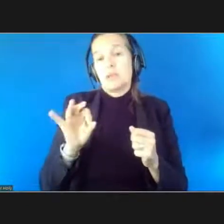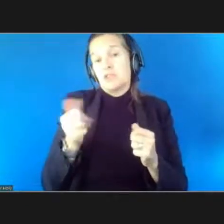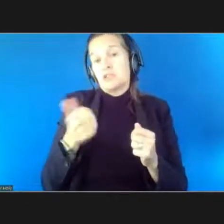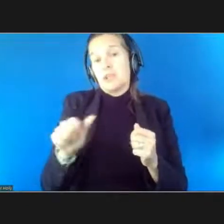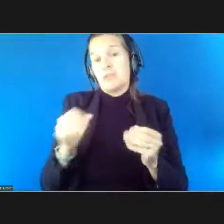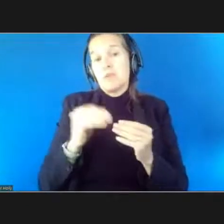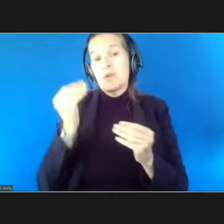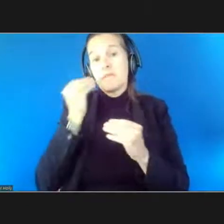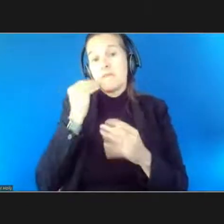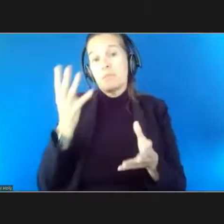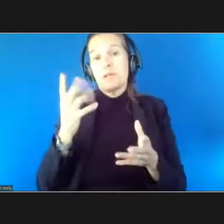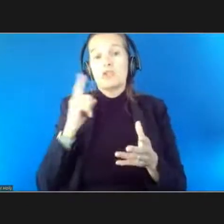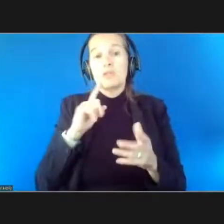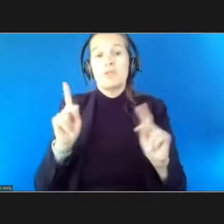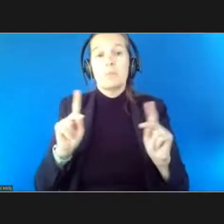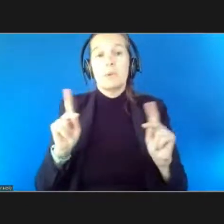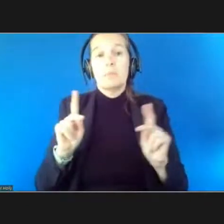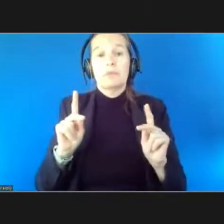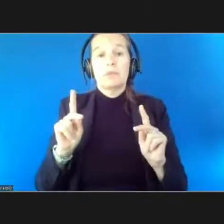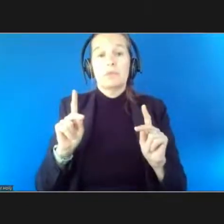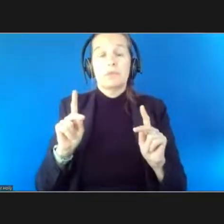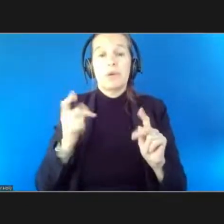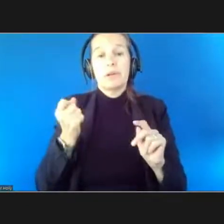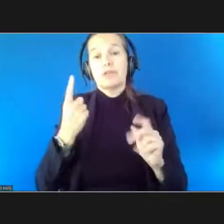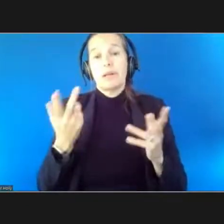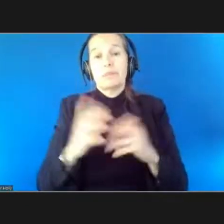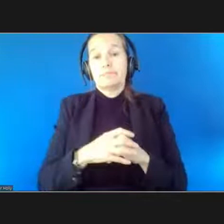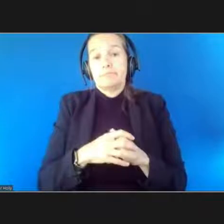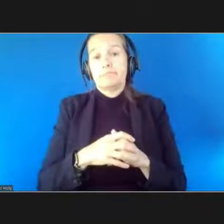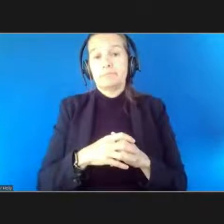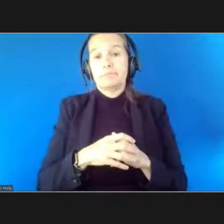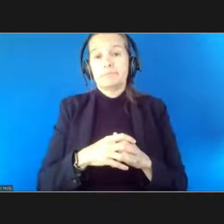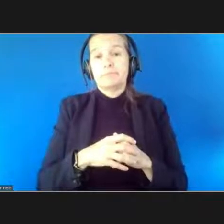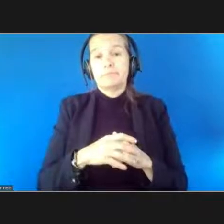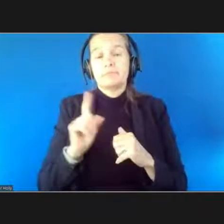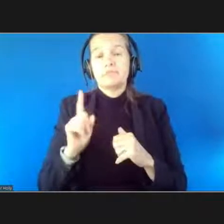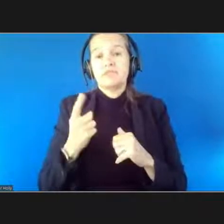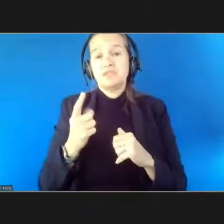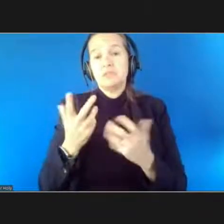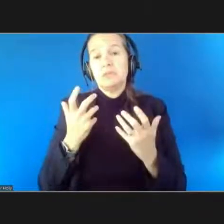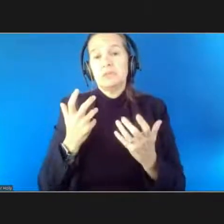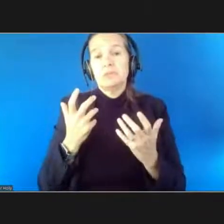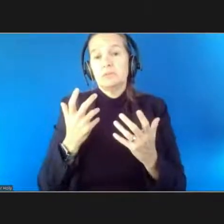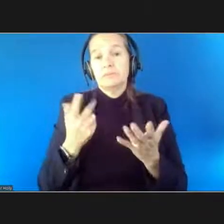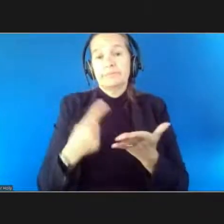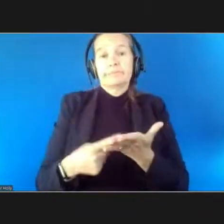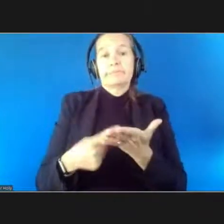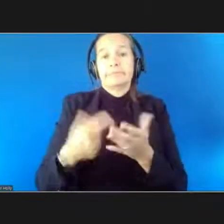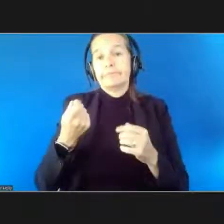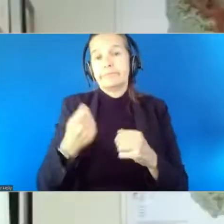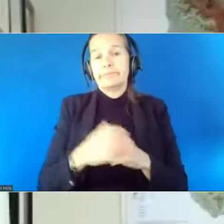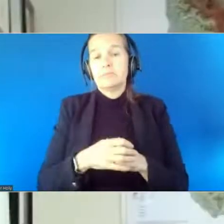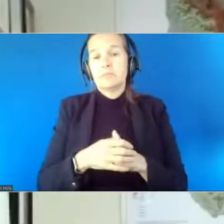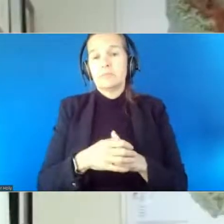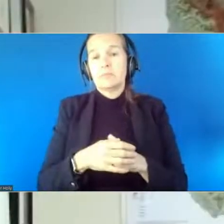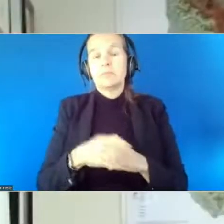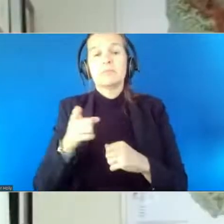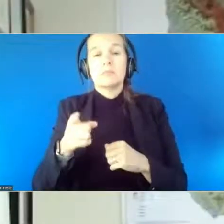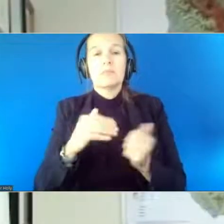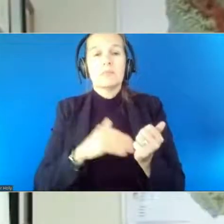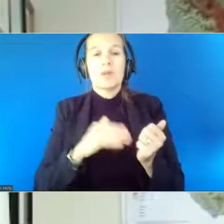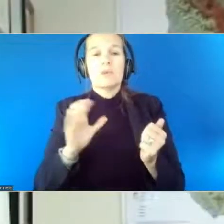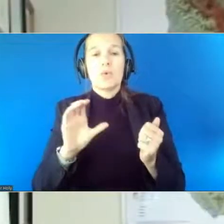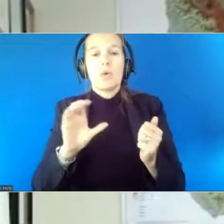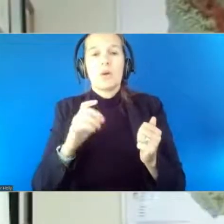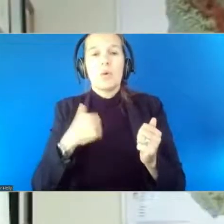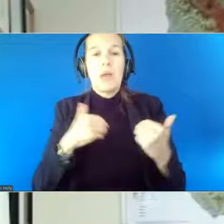would be useful for people to understand, I was just hoping to kind of touch on that subject generally. We do have a couple of